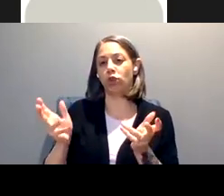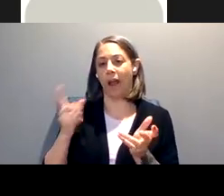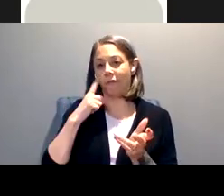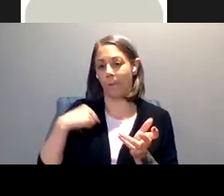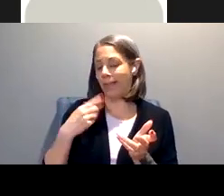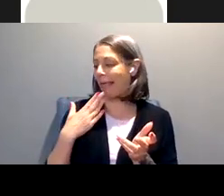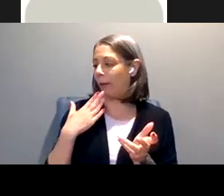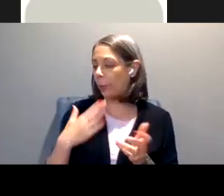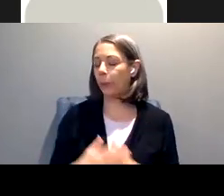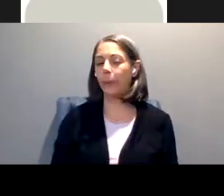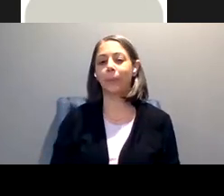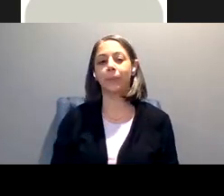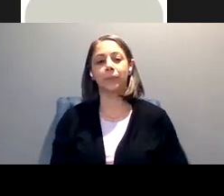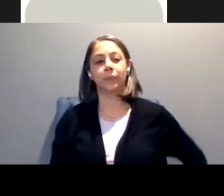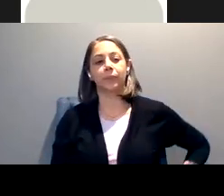Ashley.